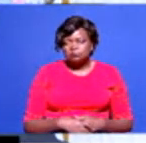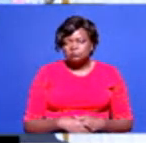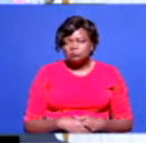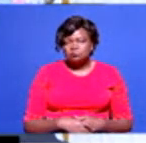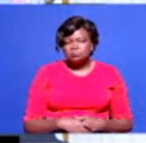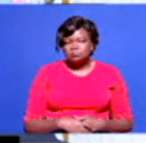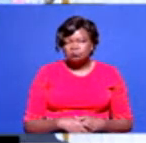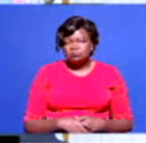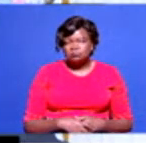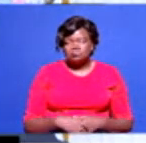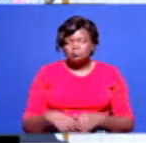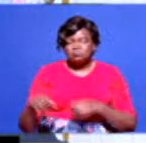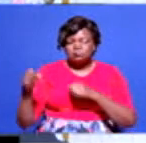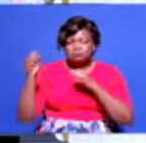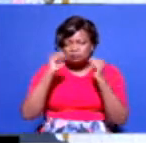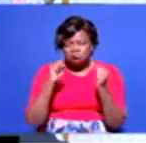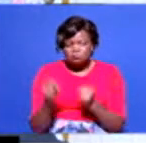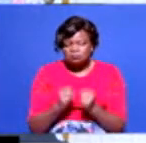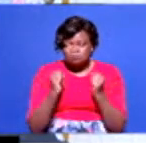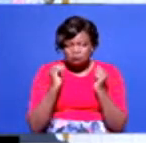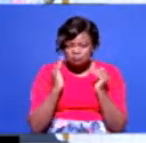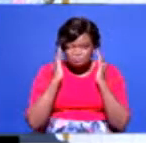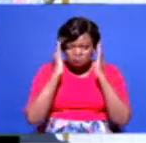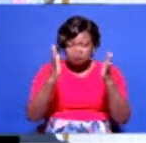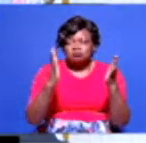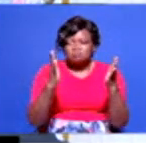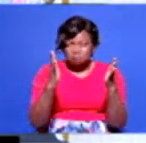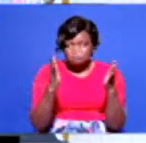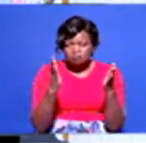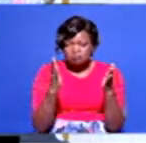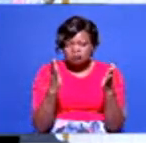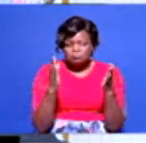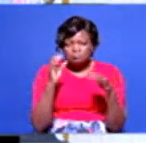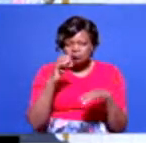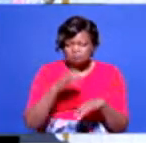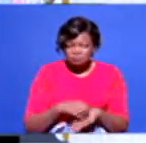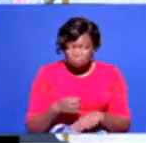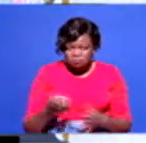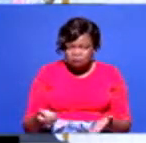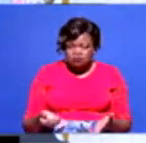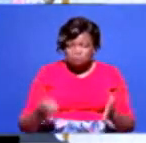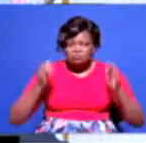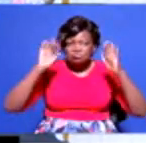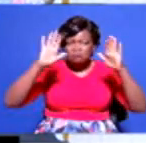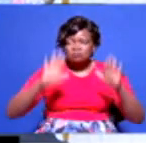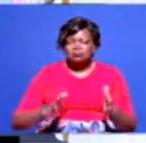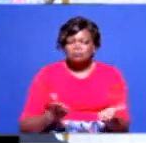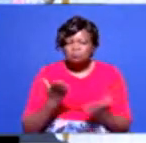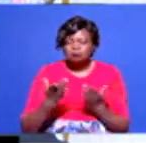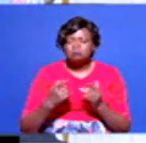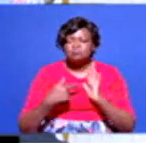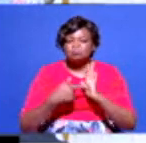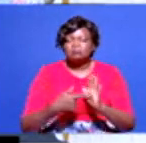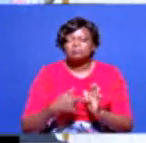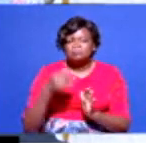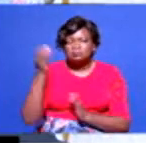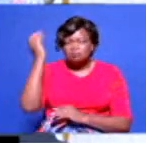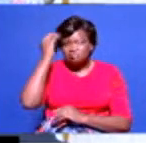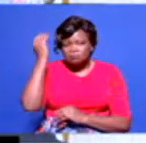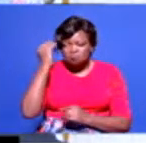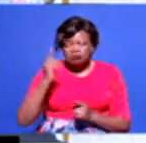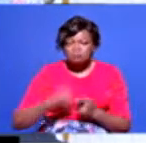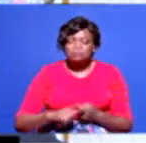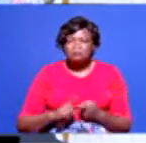his strategy focused on essential services like education,